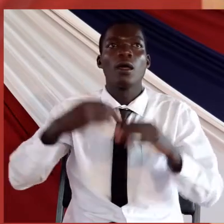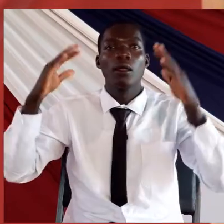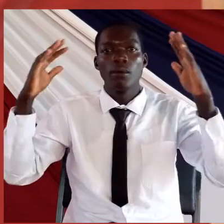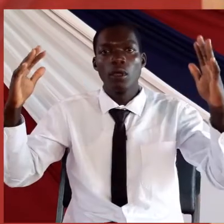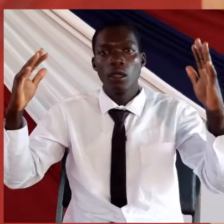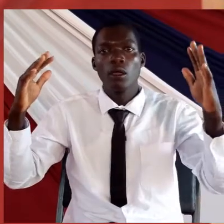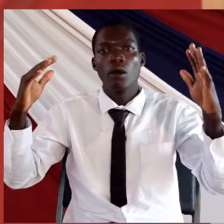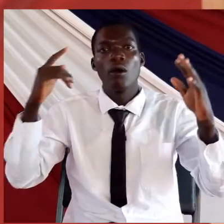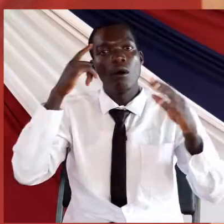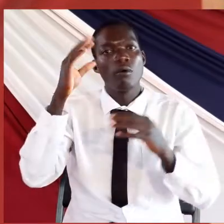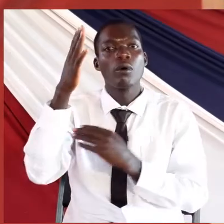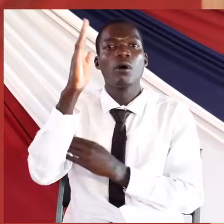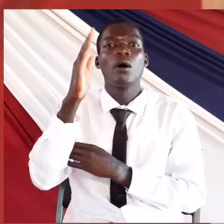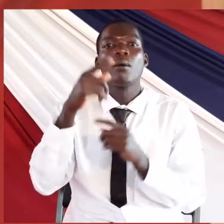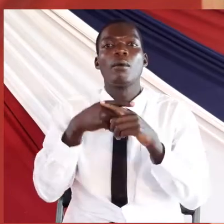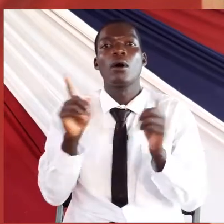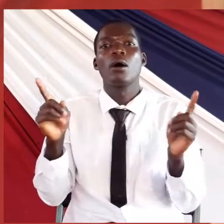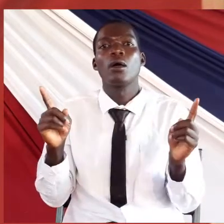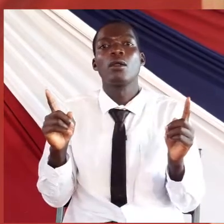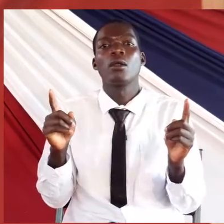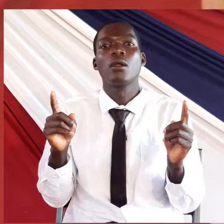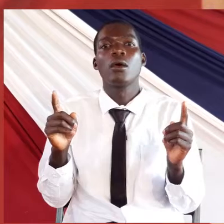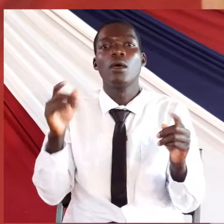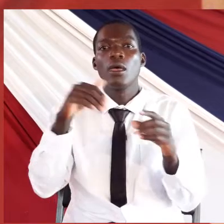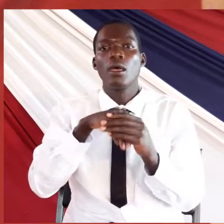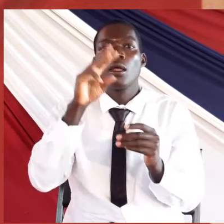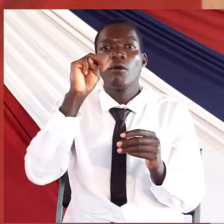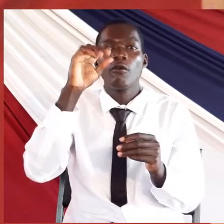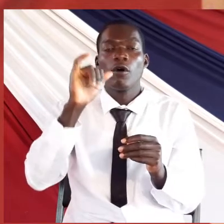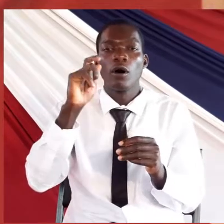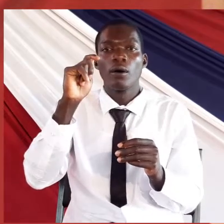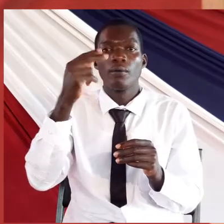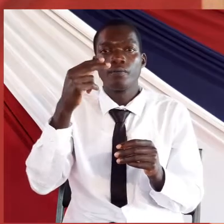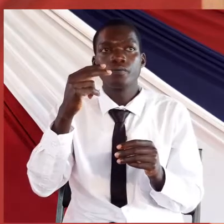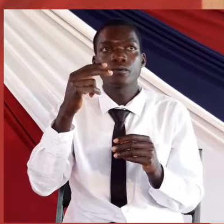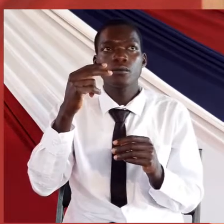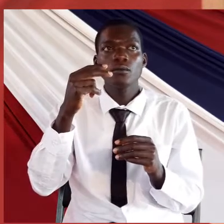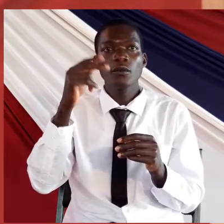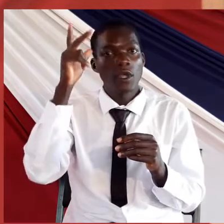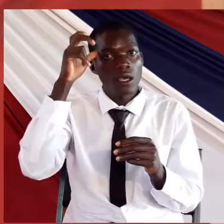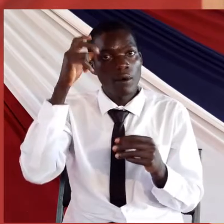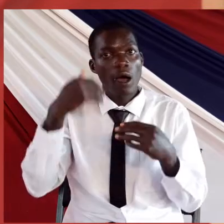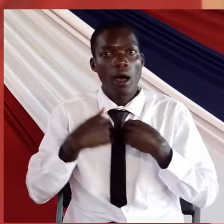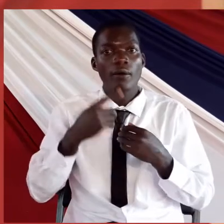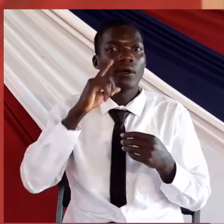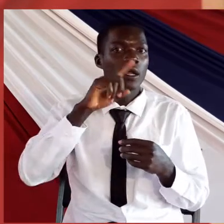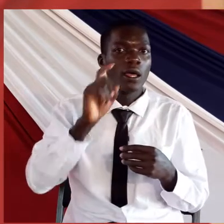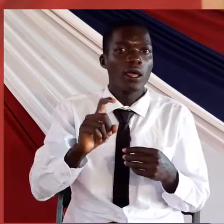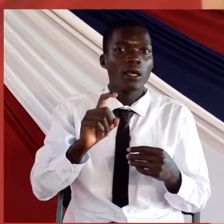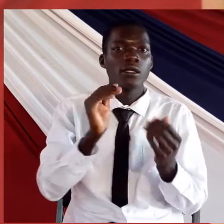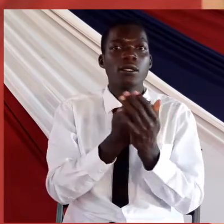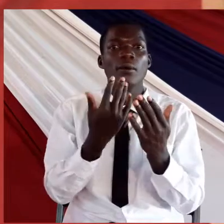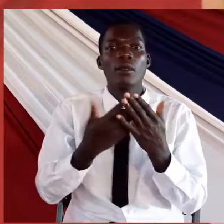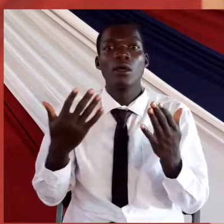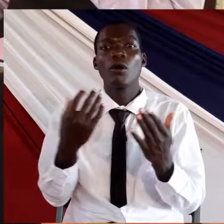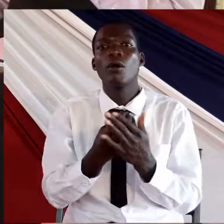God only. Yes. But unfortunately, the devil has made it a pride on some of